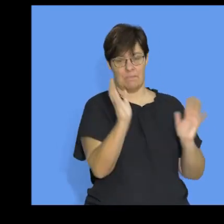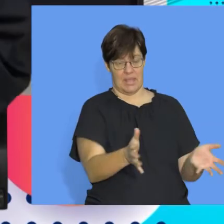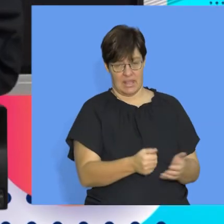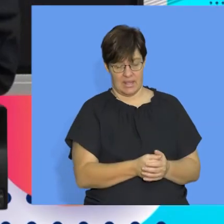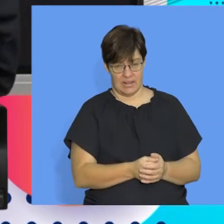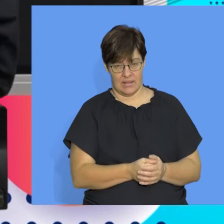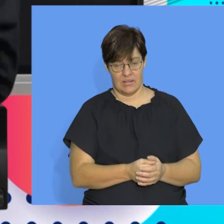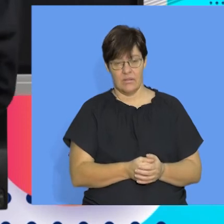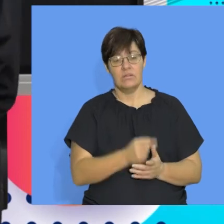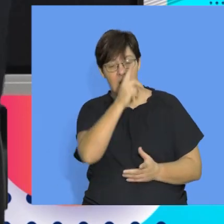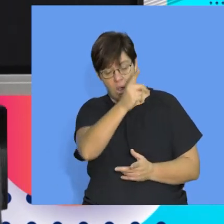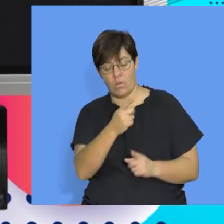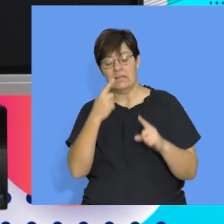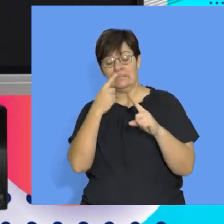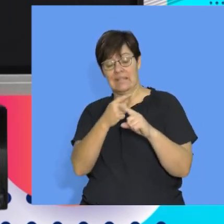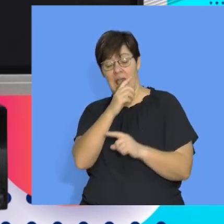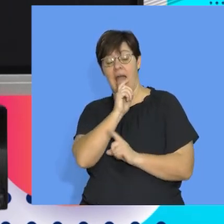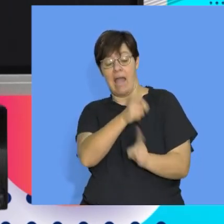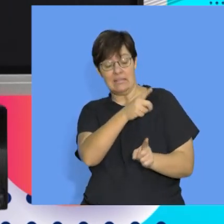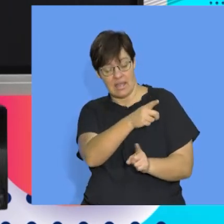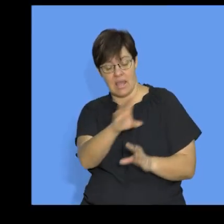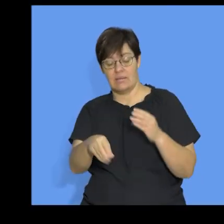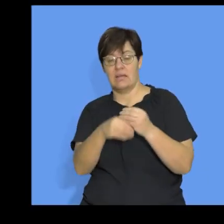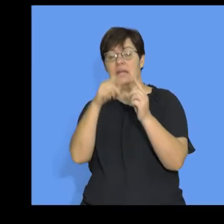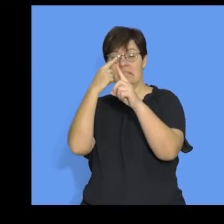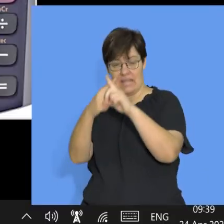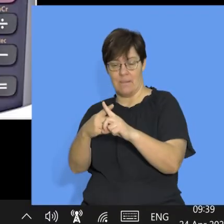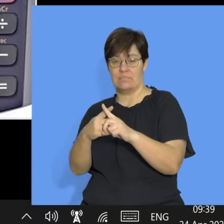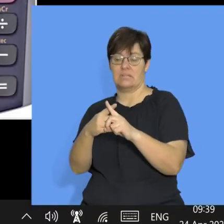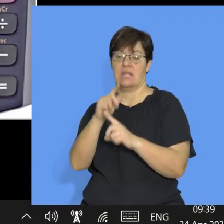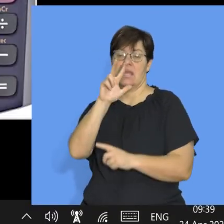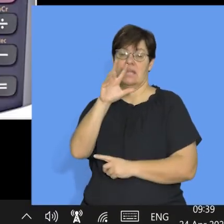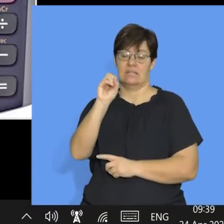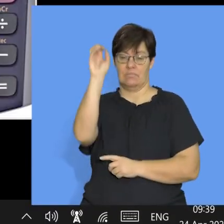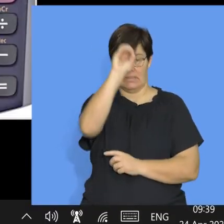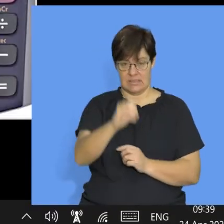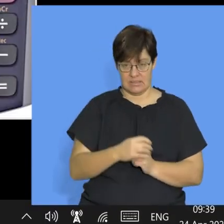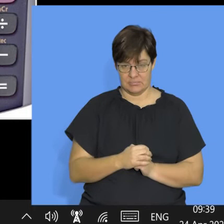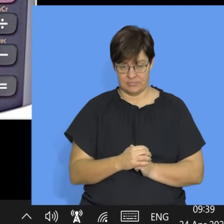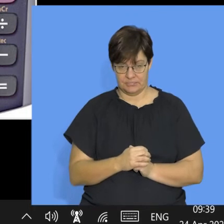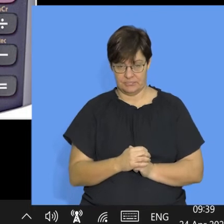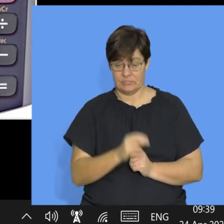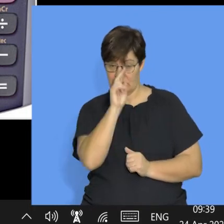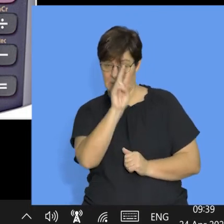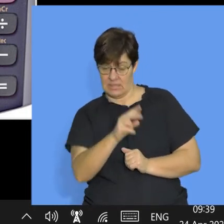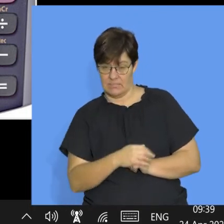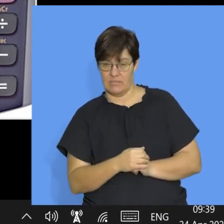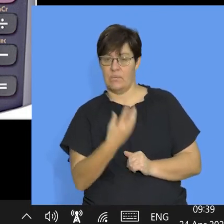now? We multiply that figure. So let's do that. Here we go. We